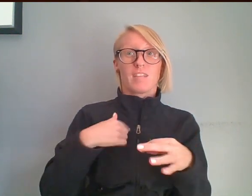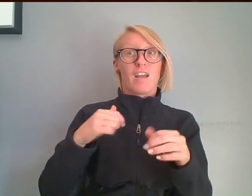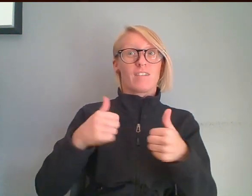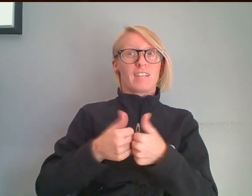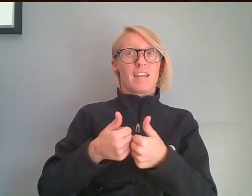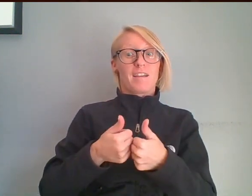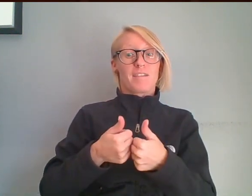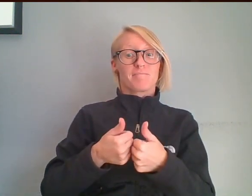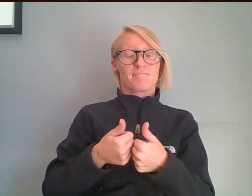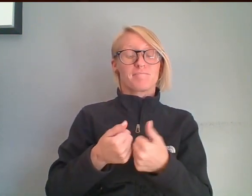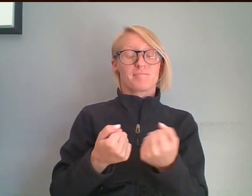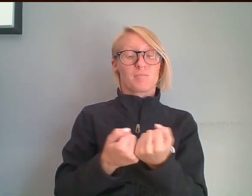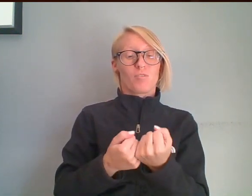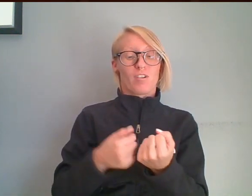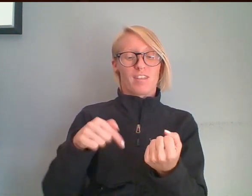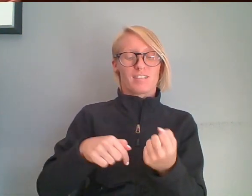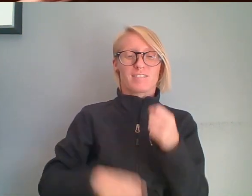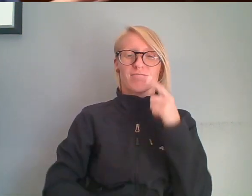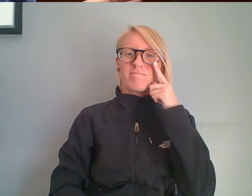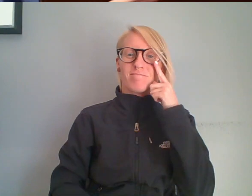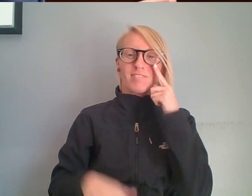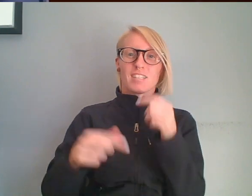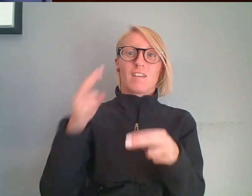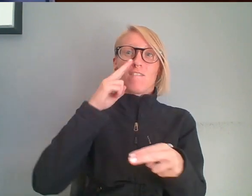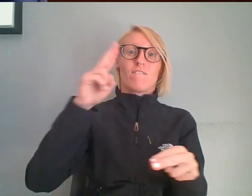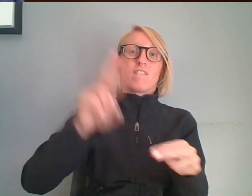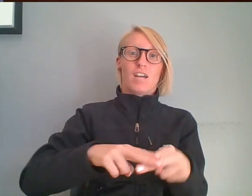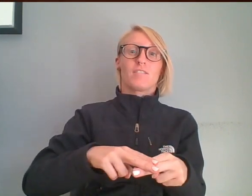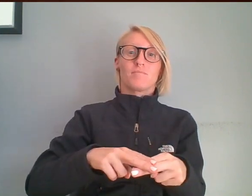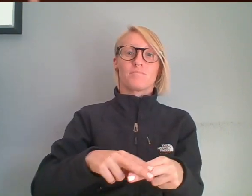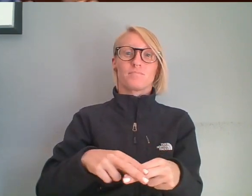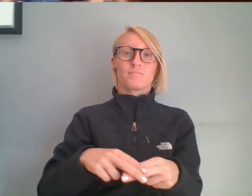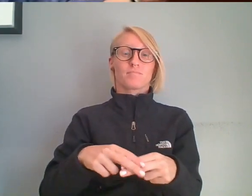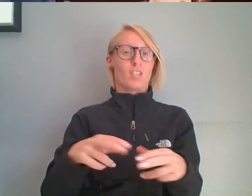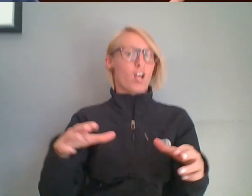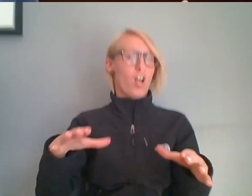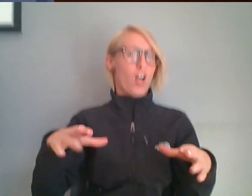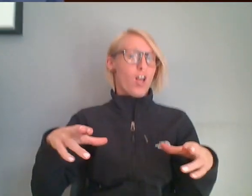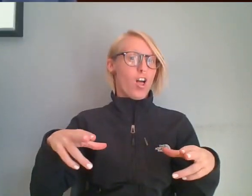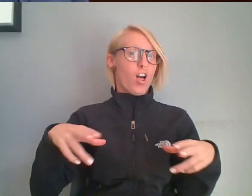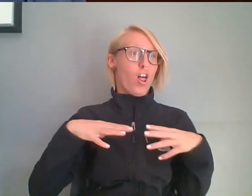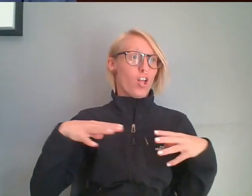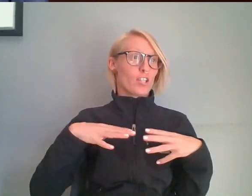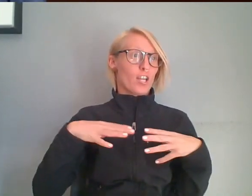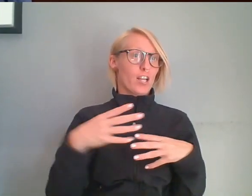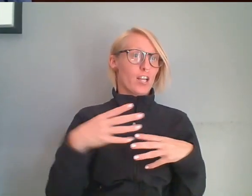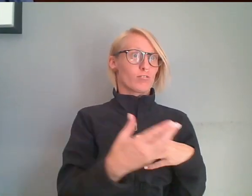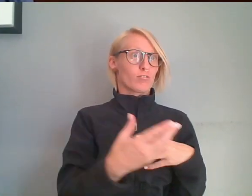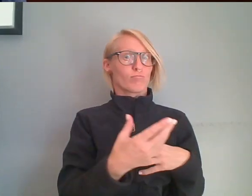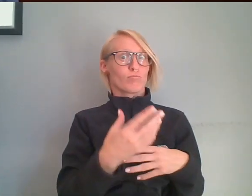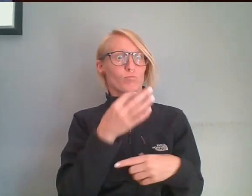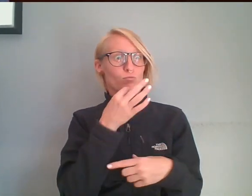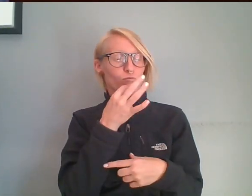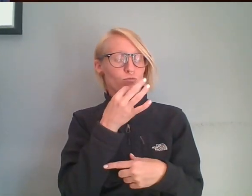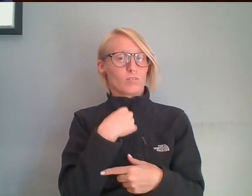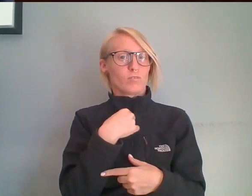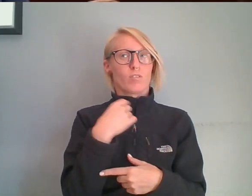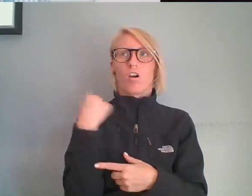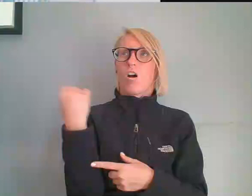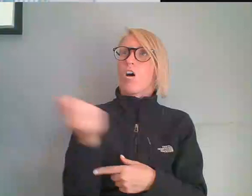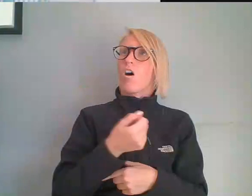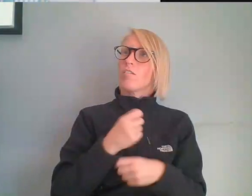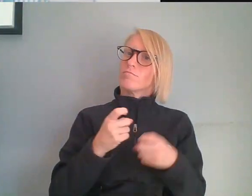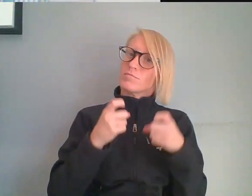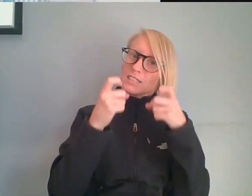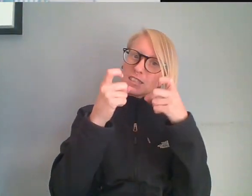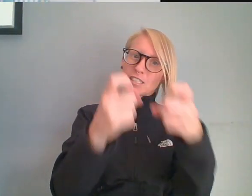this. This is a fun one. The holidays are approaching. We all in this room are going to give and receive gifts. Here's